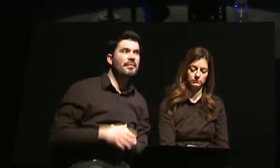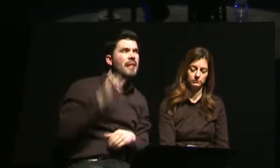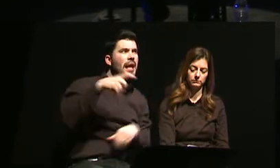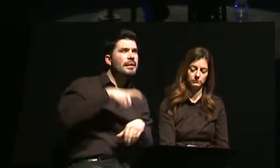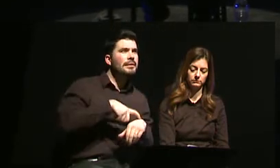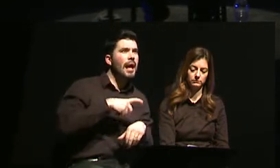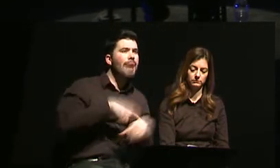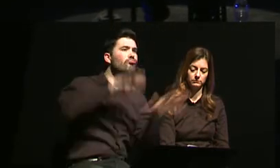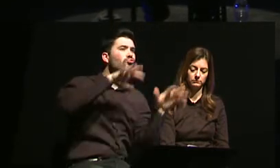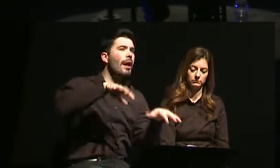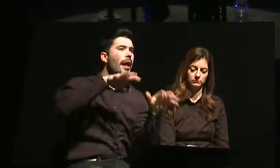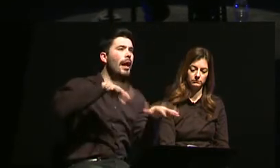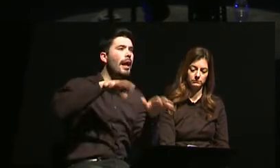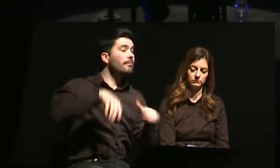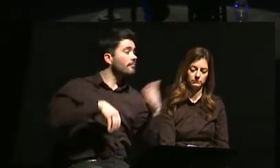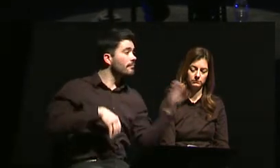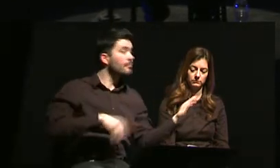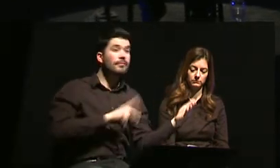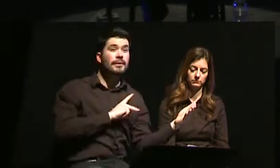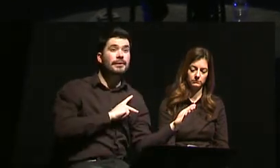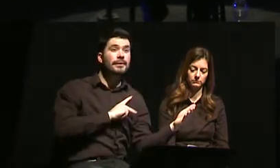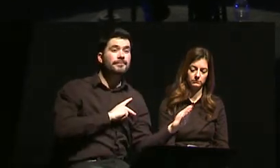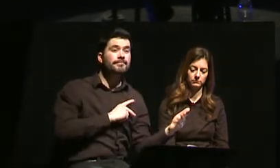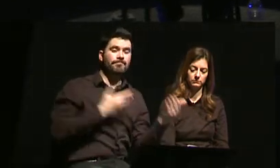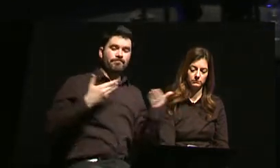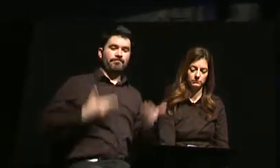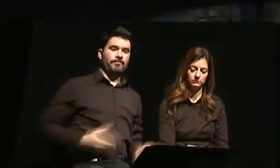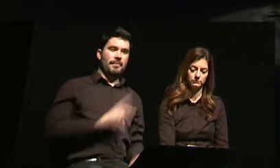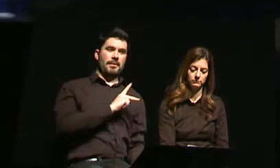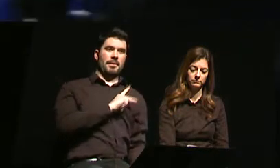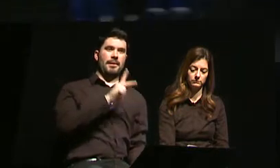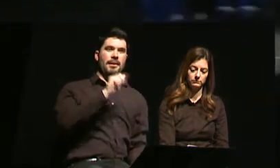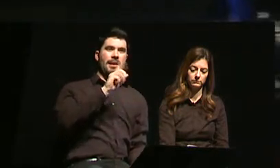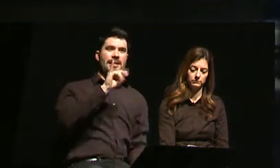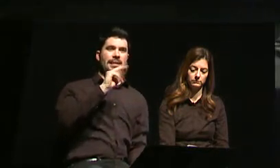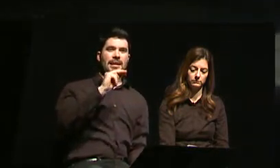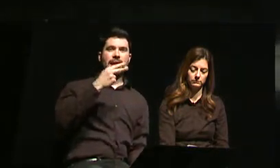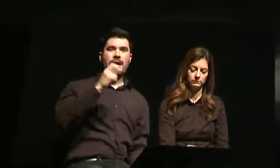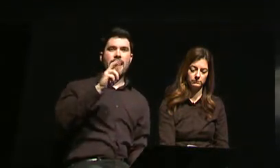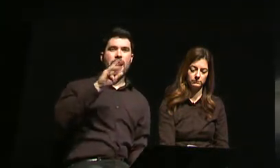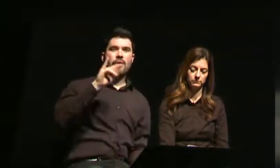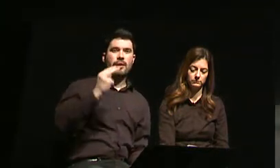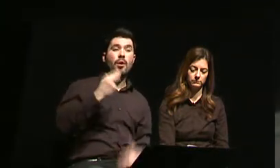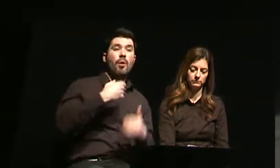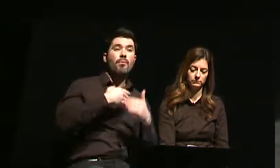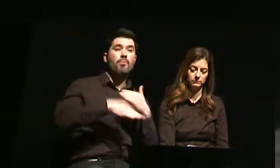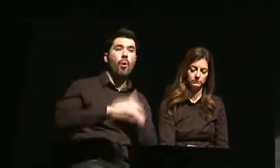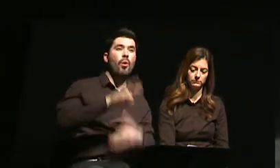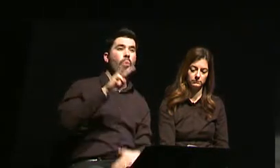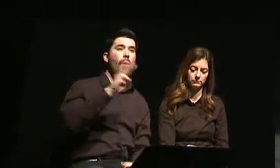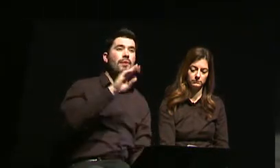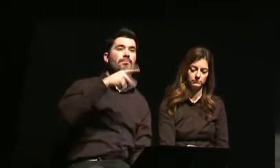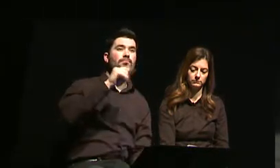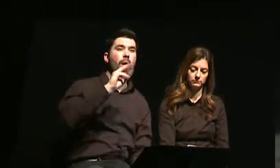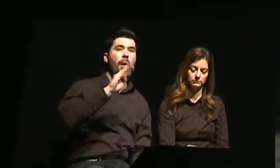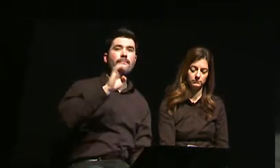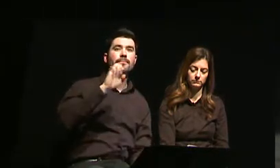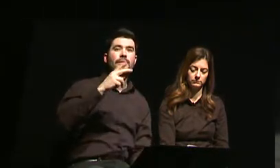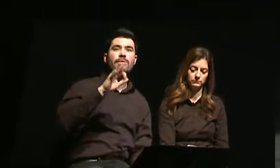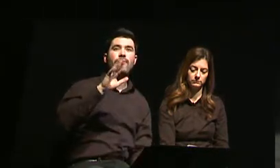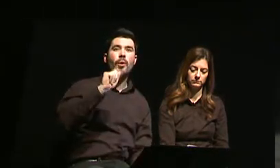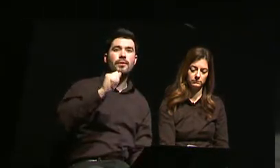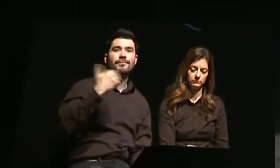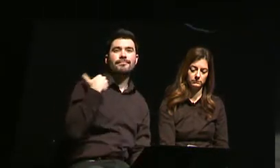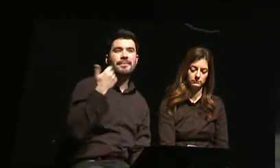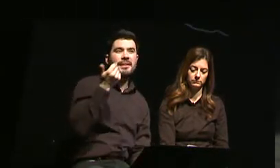the rainy season. Kadeen? My name is Kadeen Herring. I was born in West Palm Beach, Florida on December